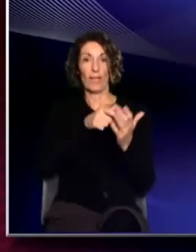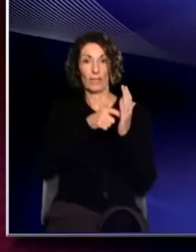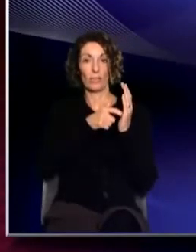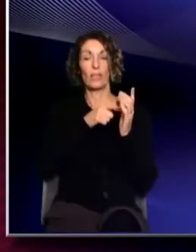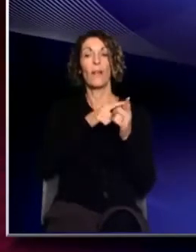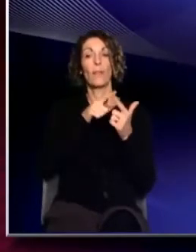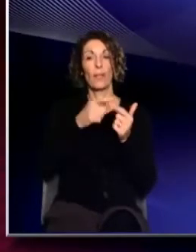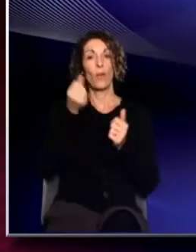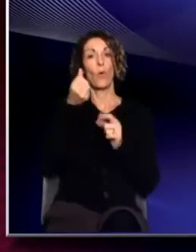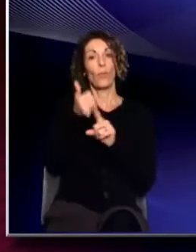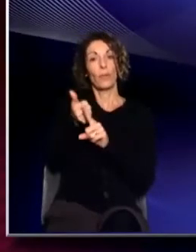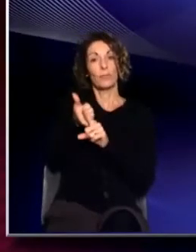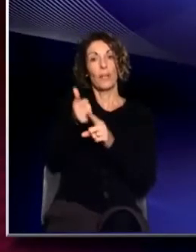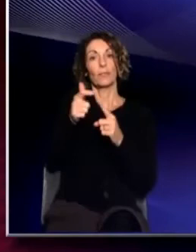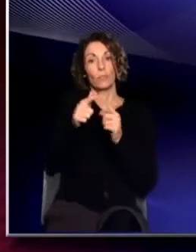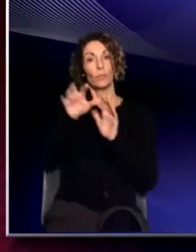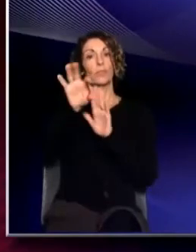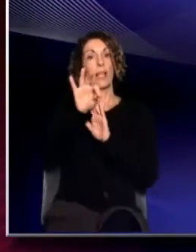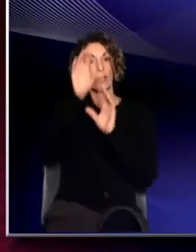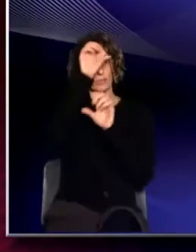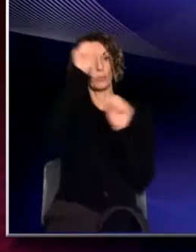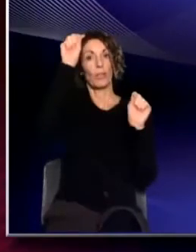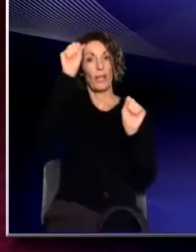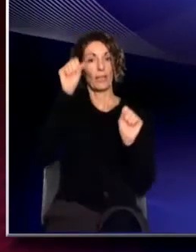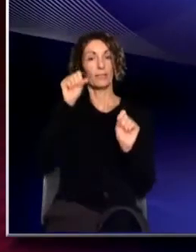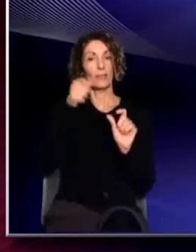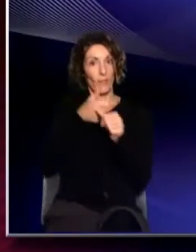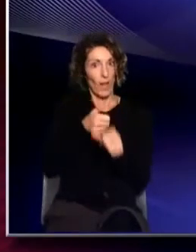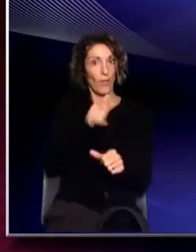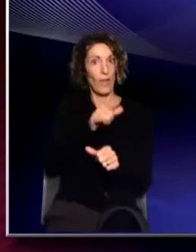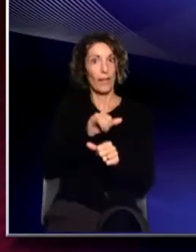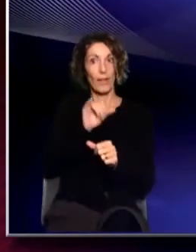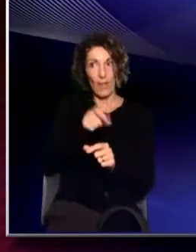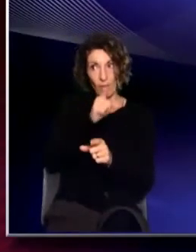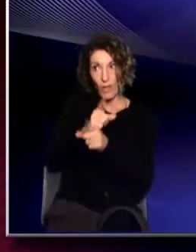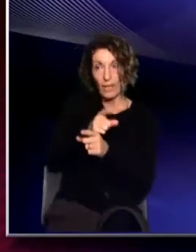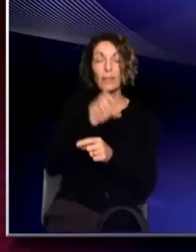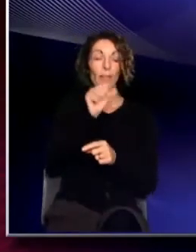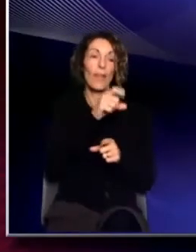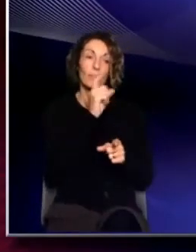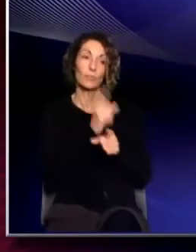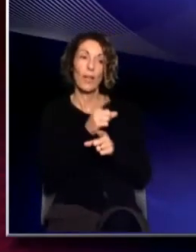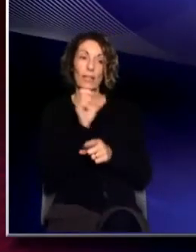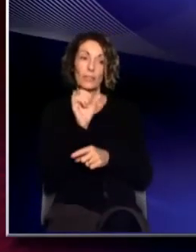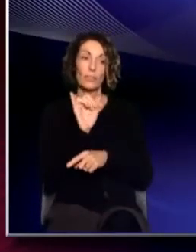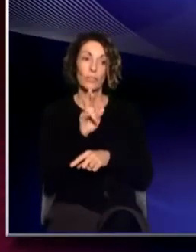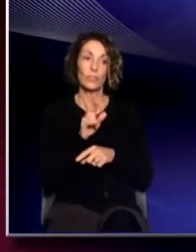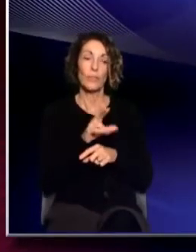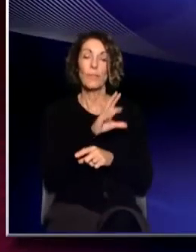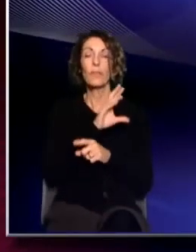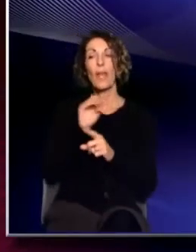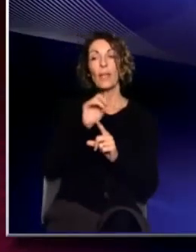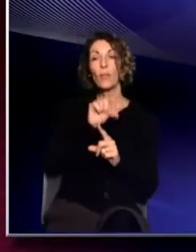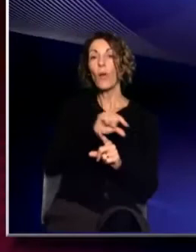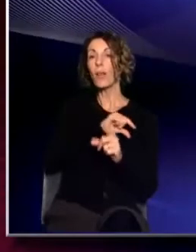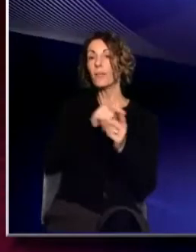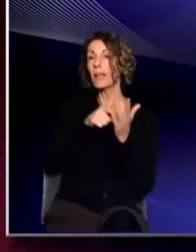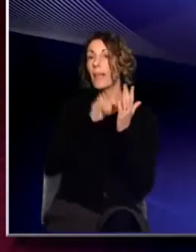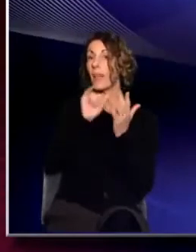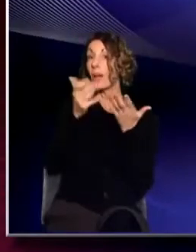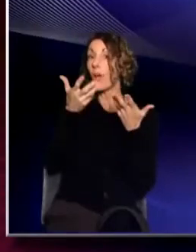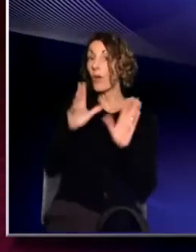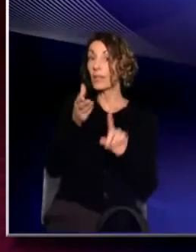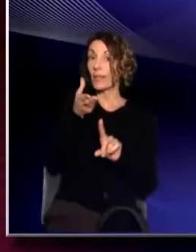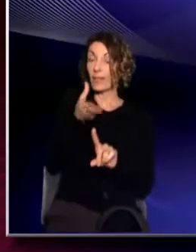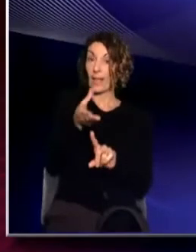themselves to selecting superintendents. Is that correct? Yes, that is correct, sir. And the qualifications that already exist